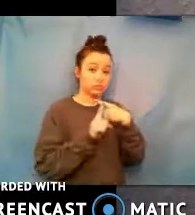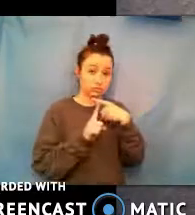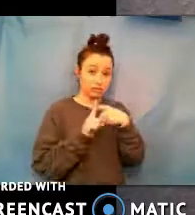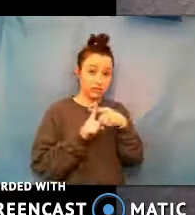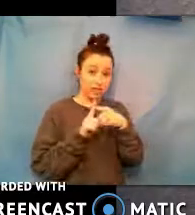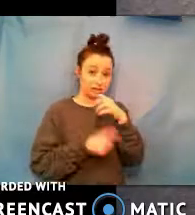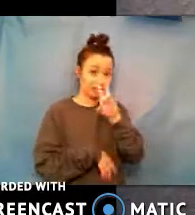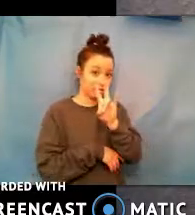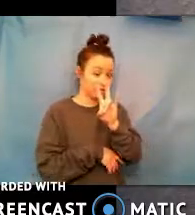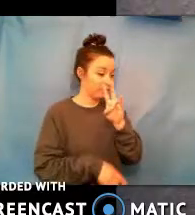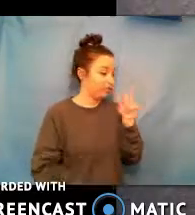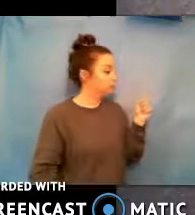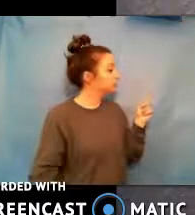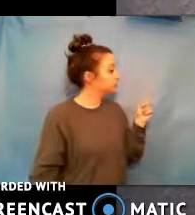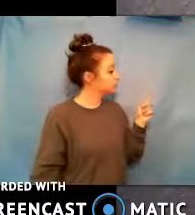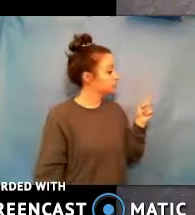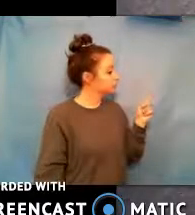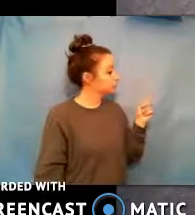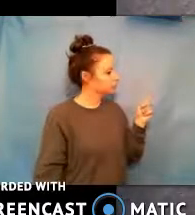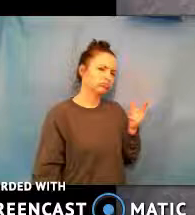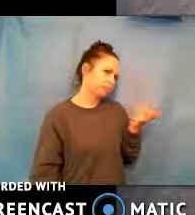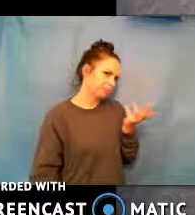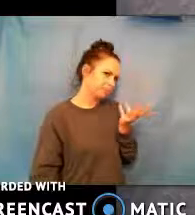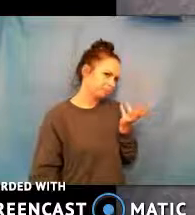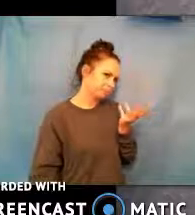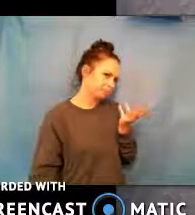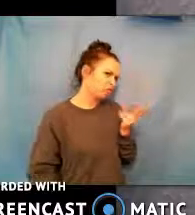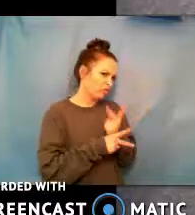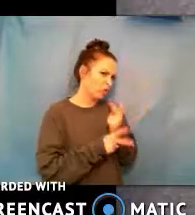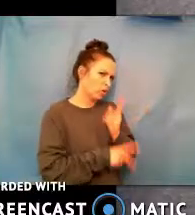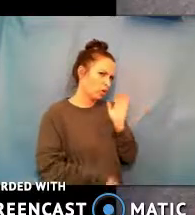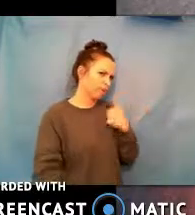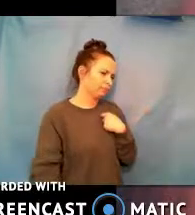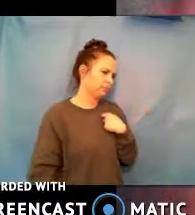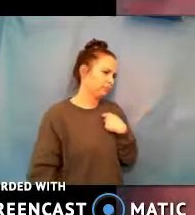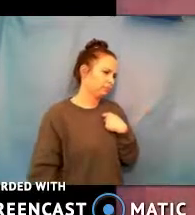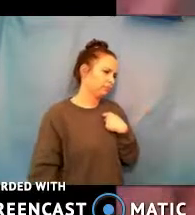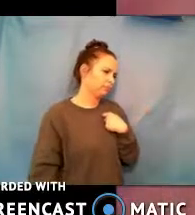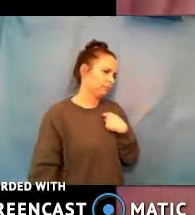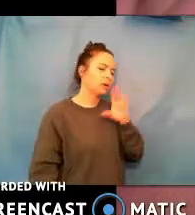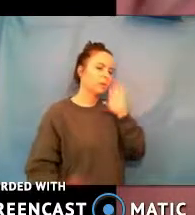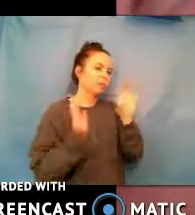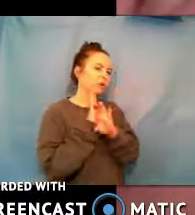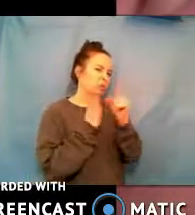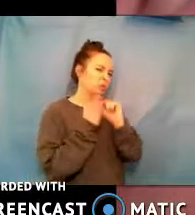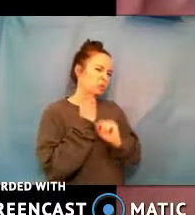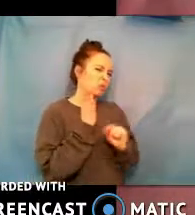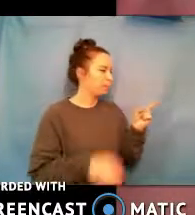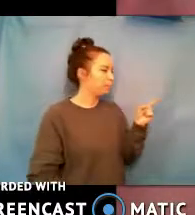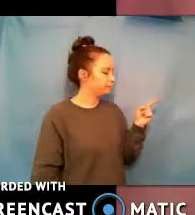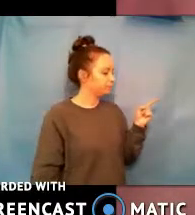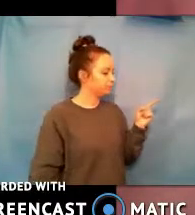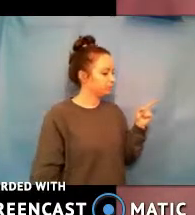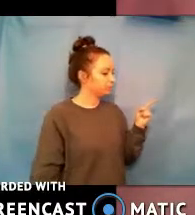7 more, and it's going to equal something. That's what we're going to figure out. So let's draw a picture. I had 8 stickers,